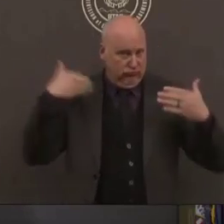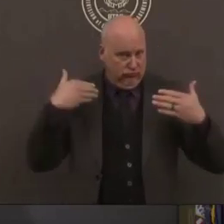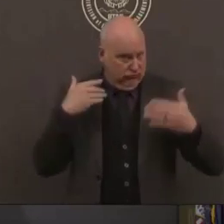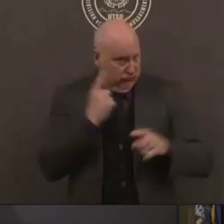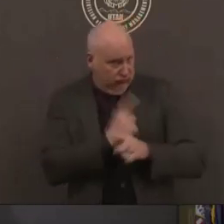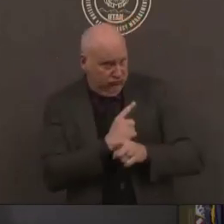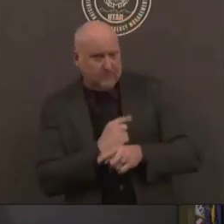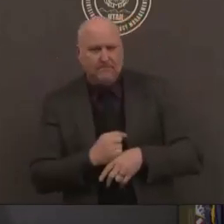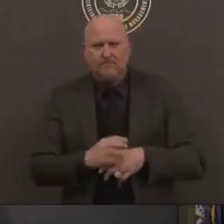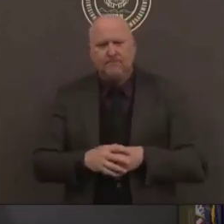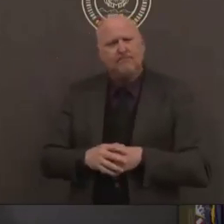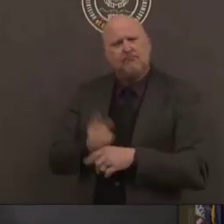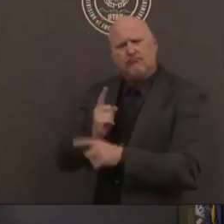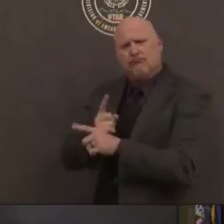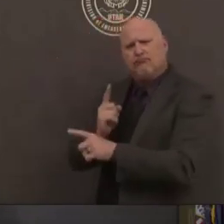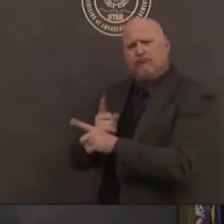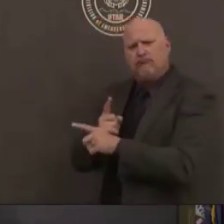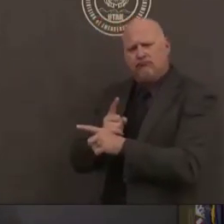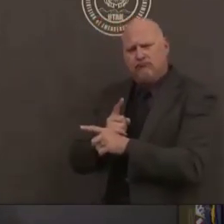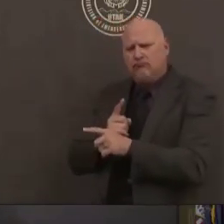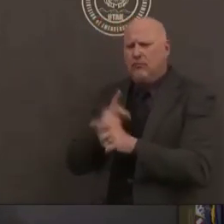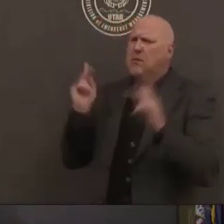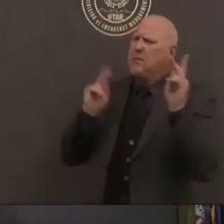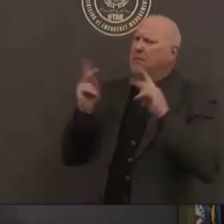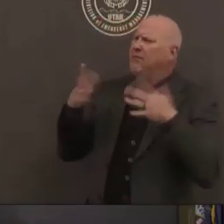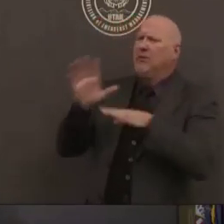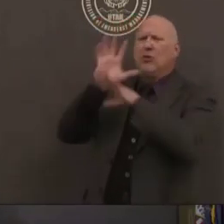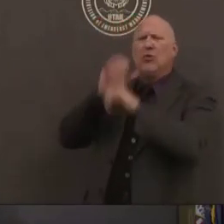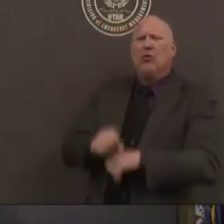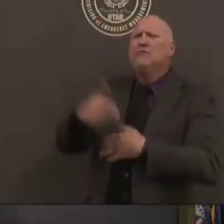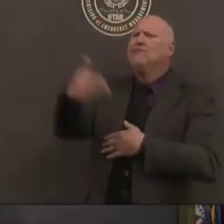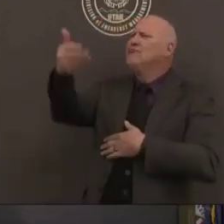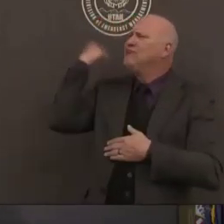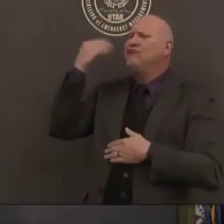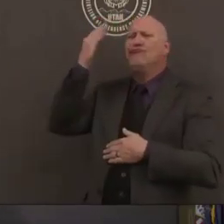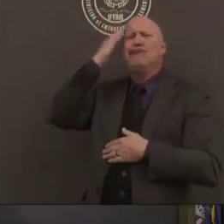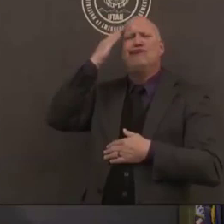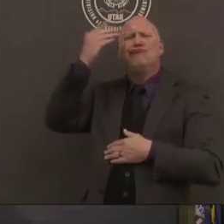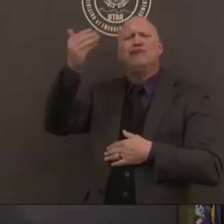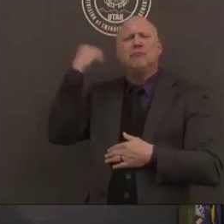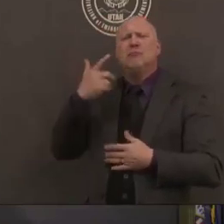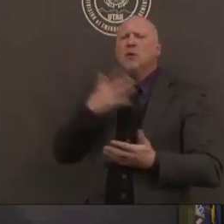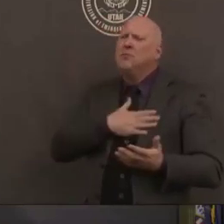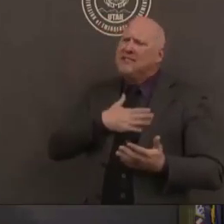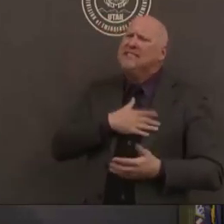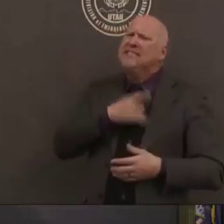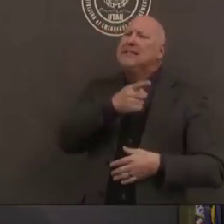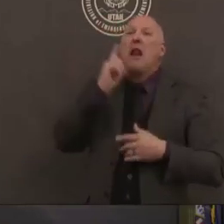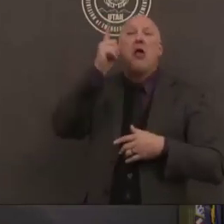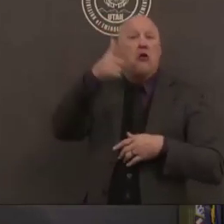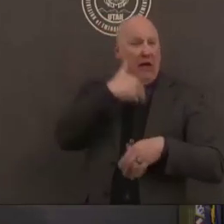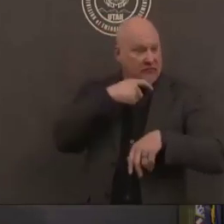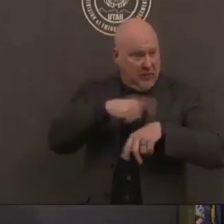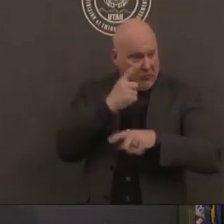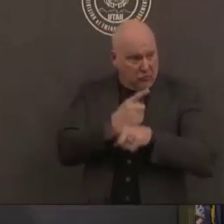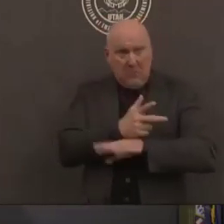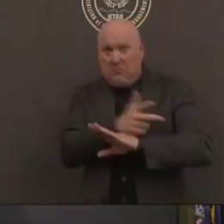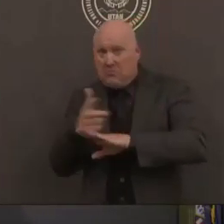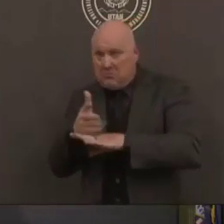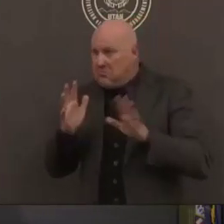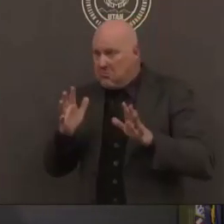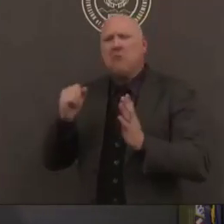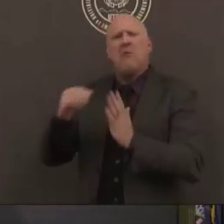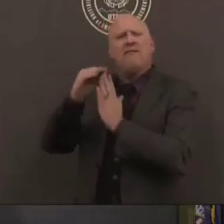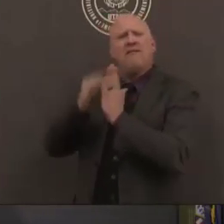will just be alerted with a sign, an electronic sign, either on the side of the road or overhead at those